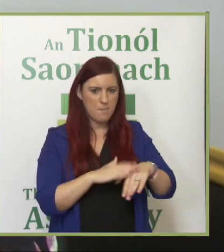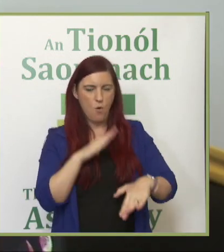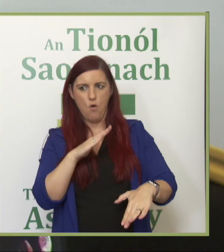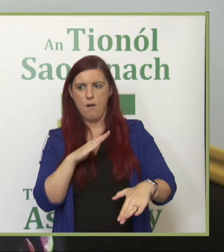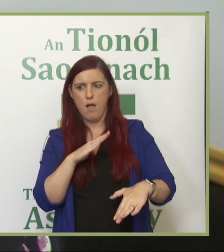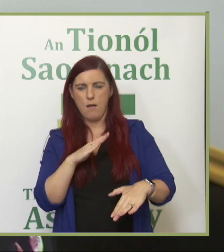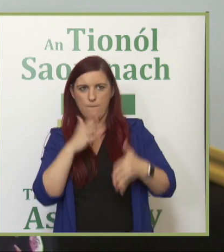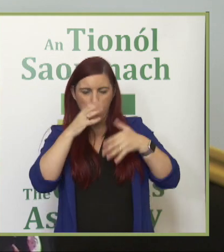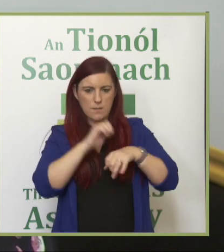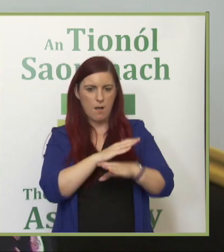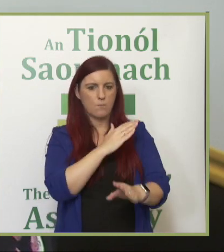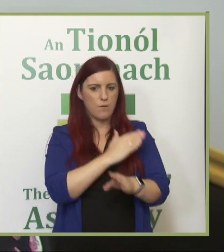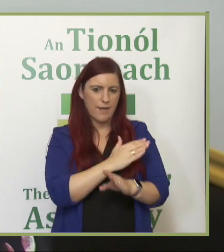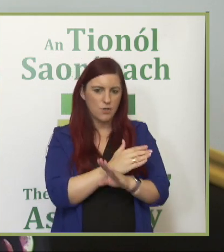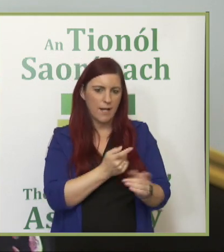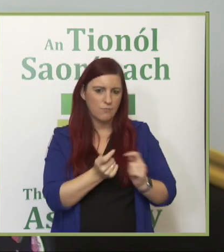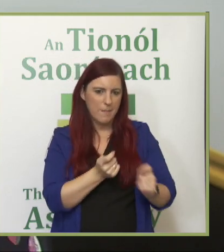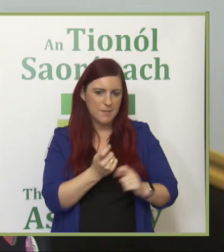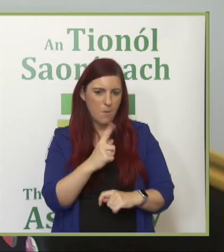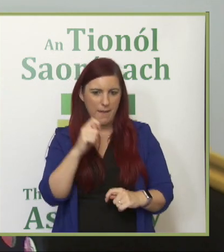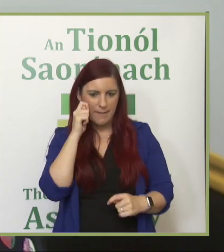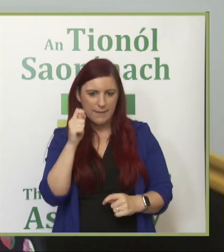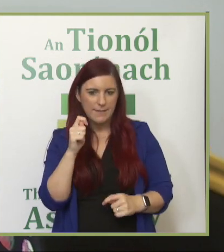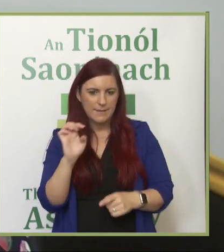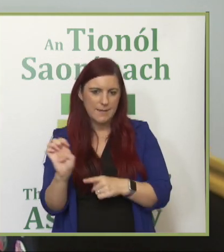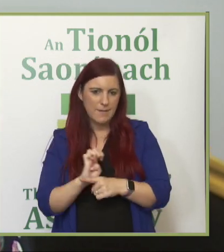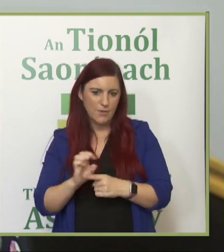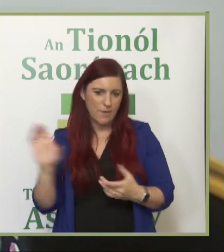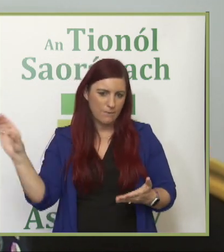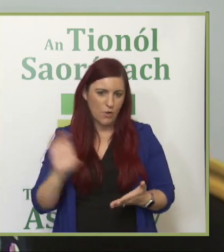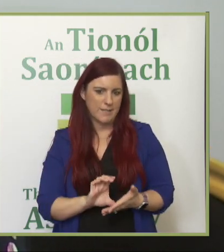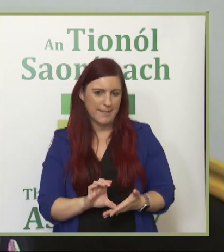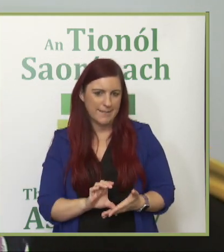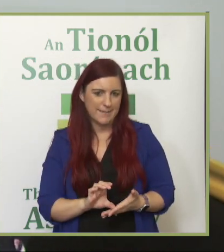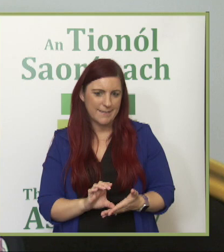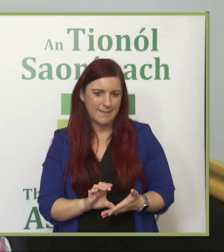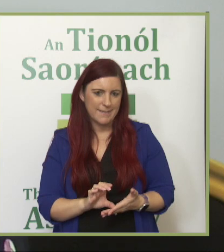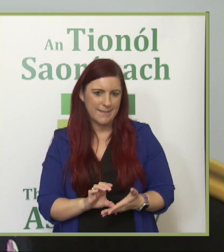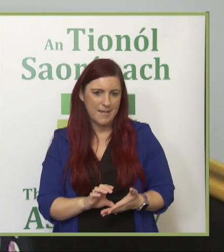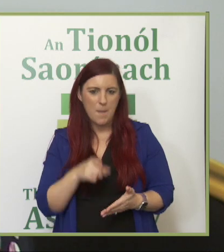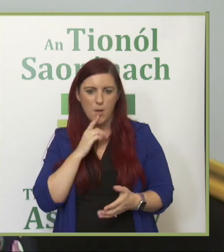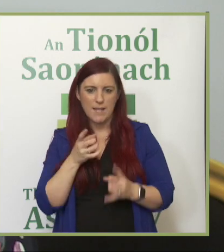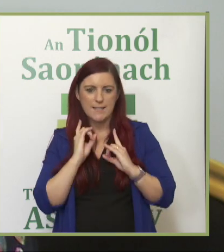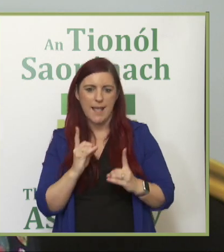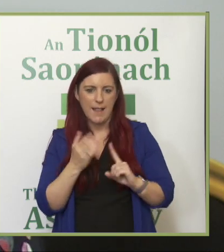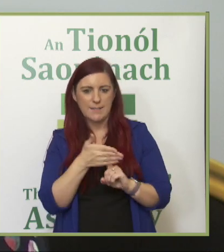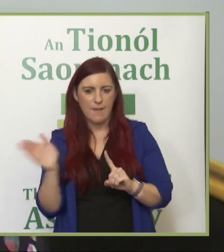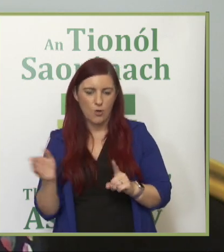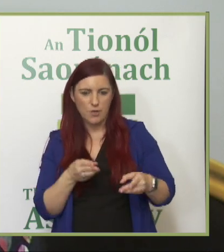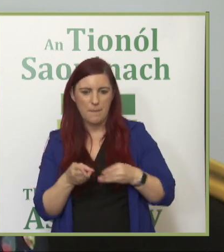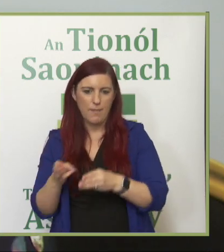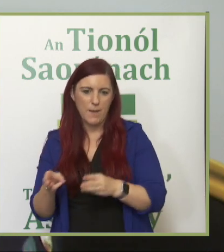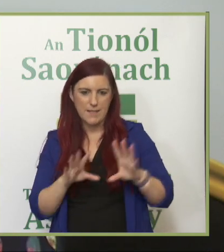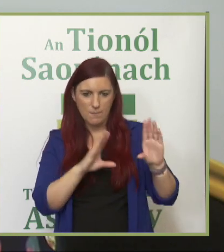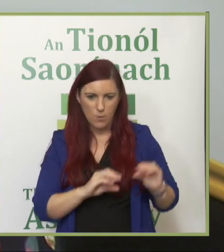prevention and intervention space. So I think it's sufficient funding, but it's also the health diversion pathway. It's moving people